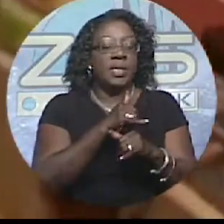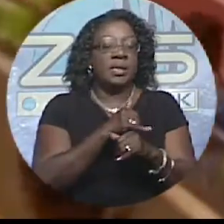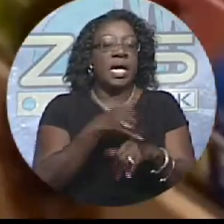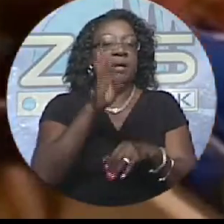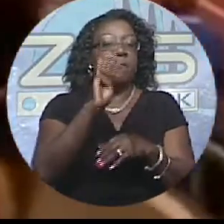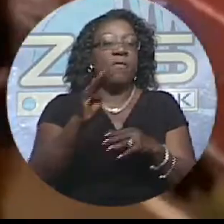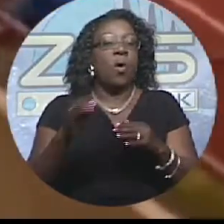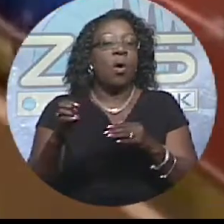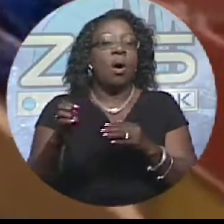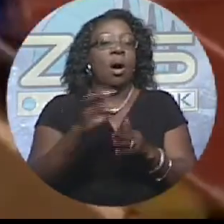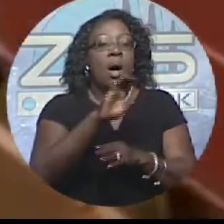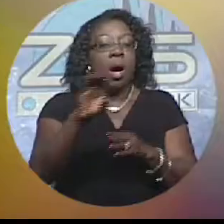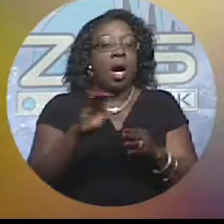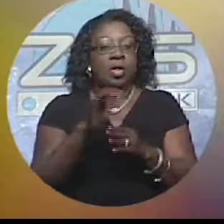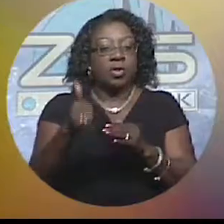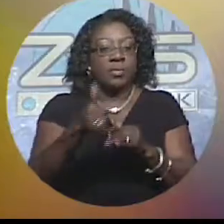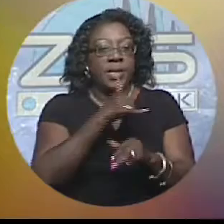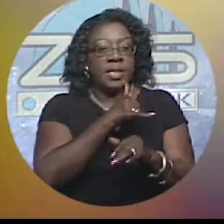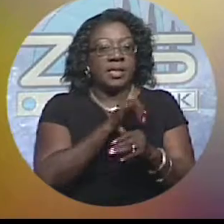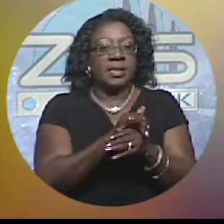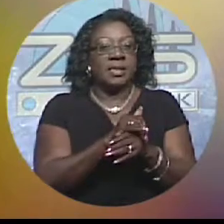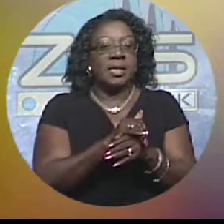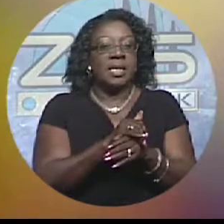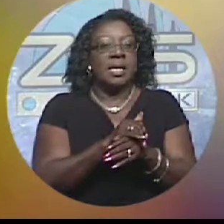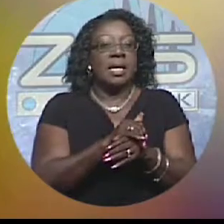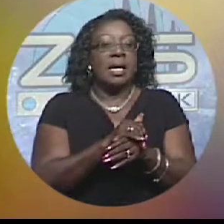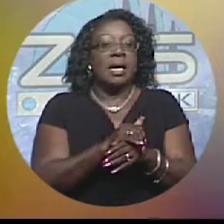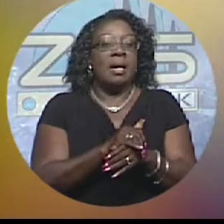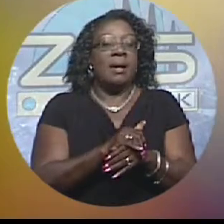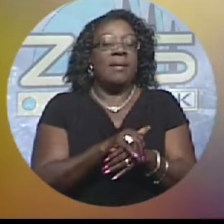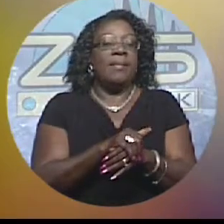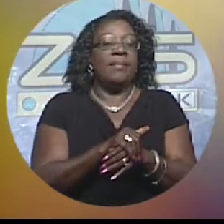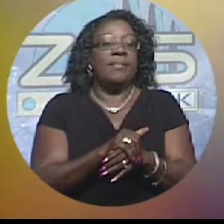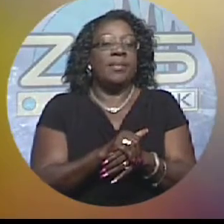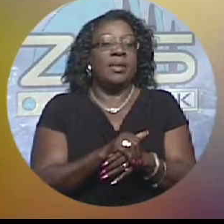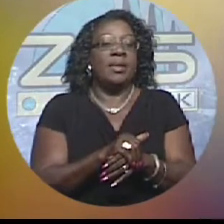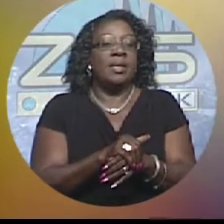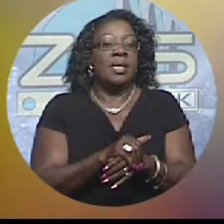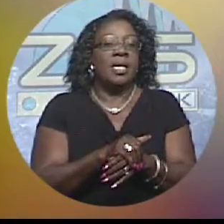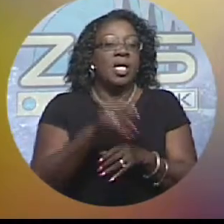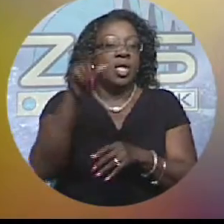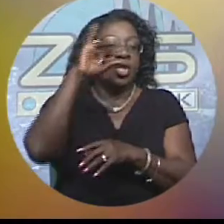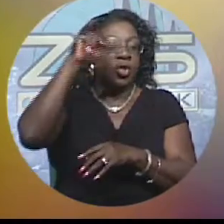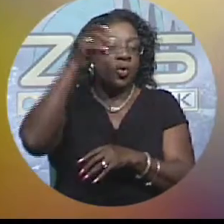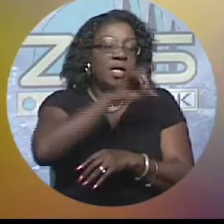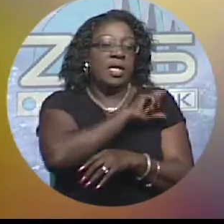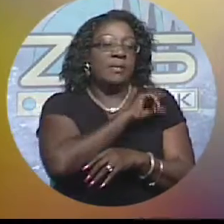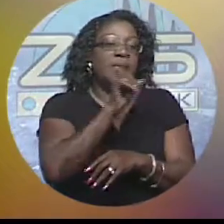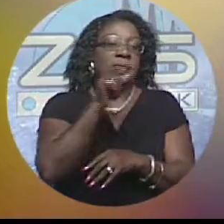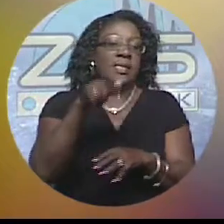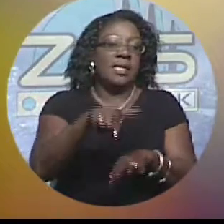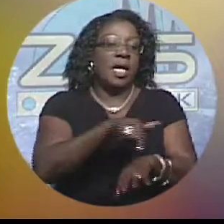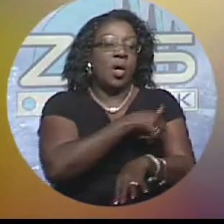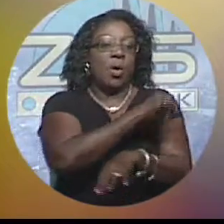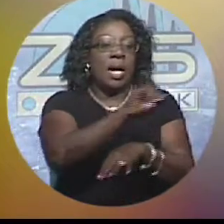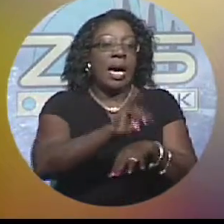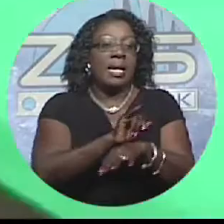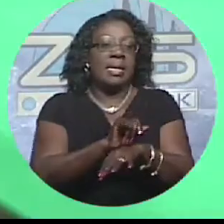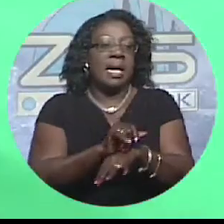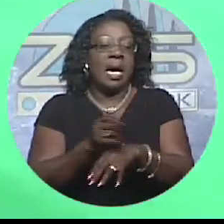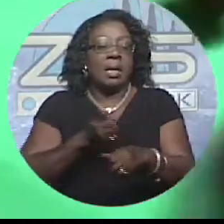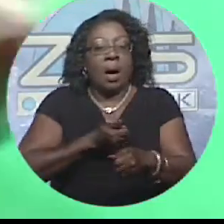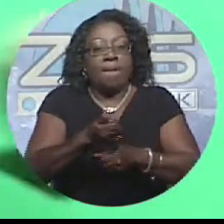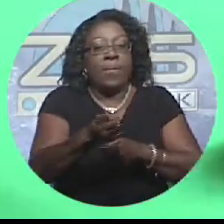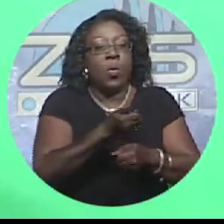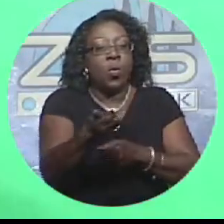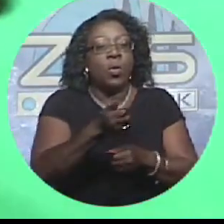400-meter hurdles preliminary rounds. Our birthday boy Julian Gibson is down there in Long Island. He is at a pool tournament and filed this report.